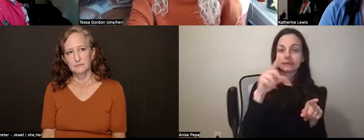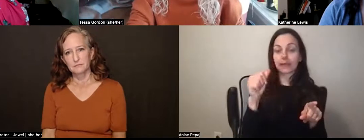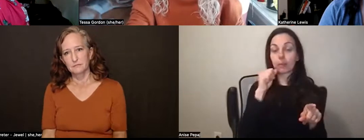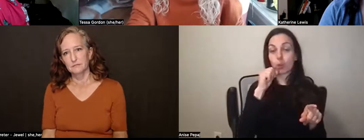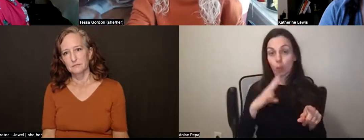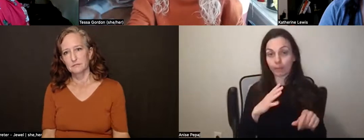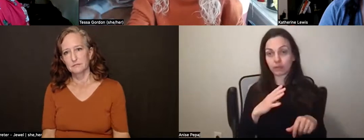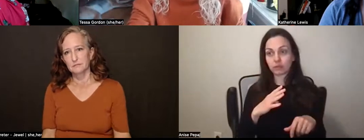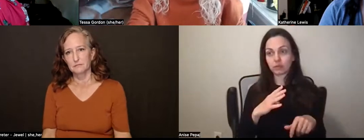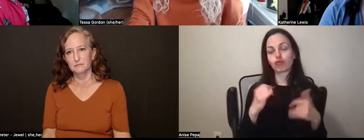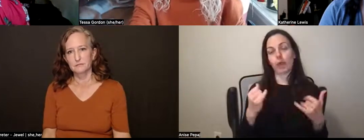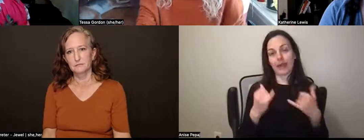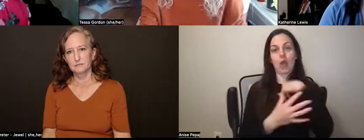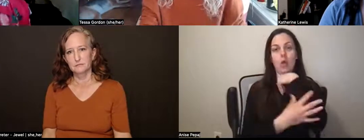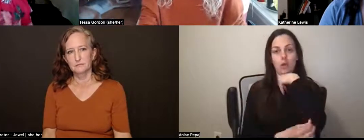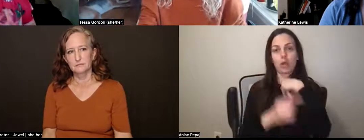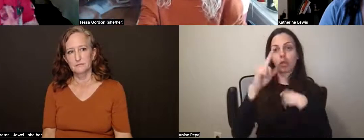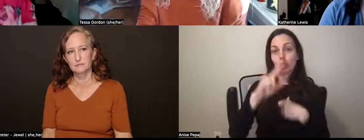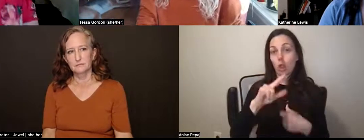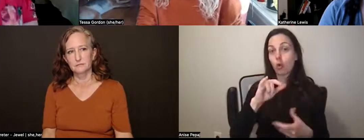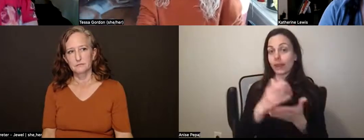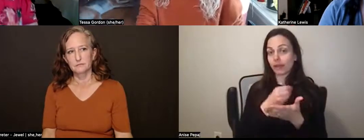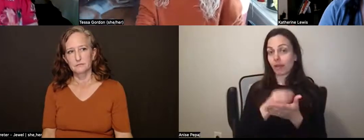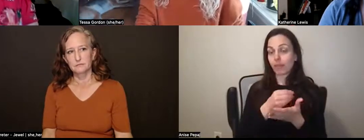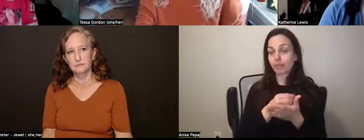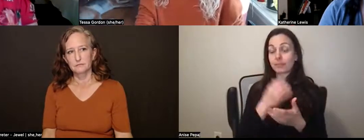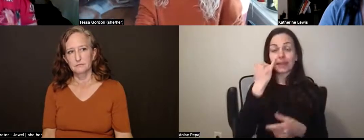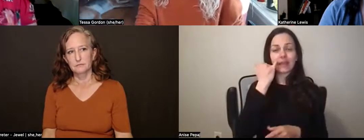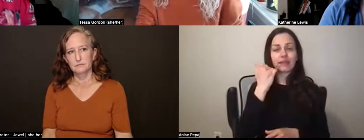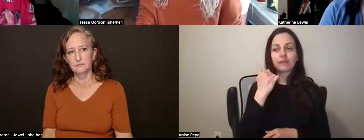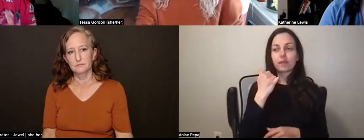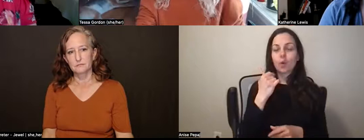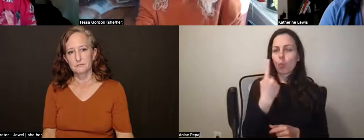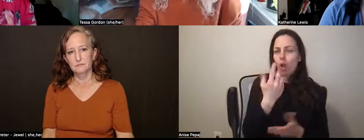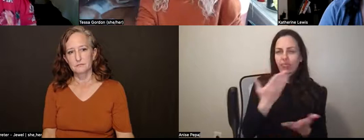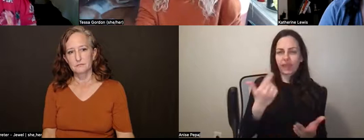low income, poor now. If all I can do is talk about how